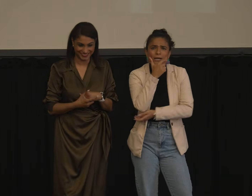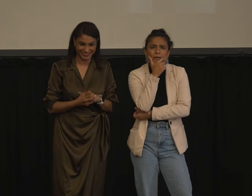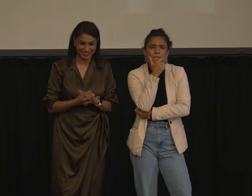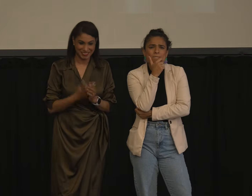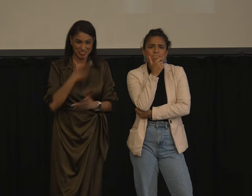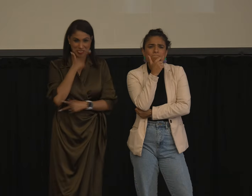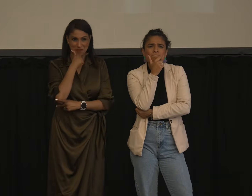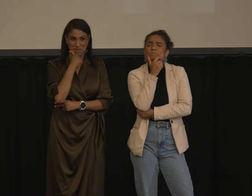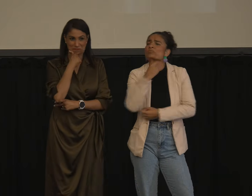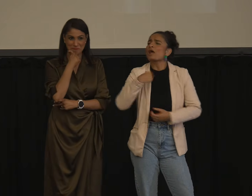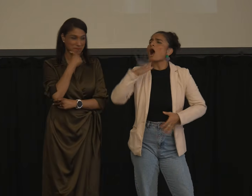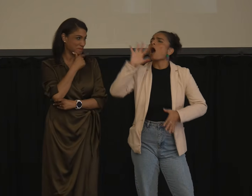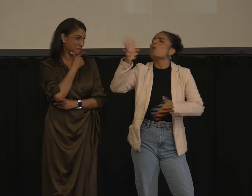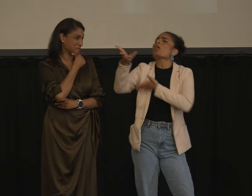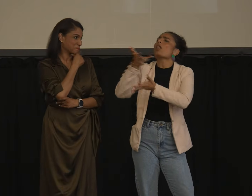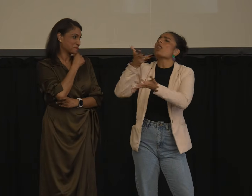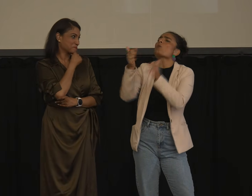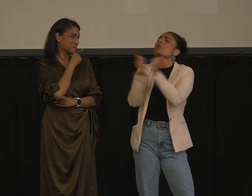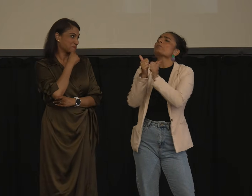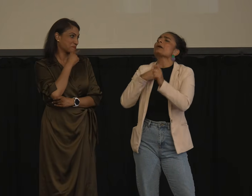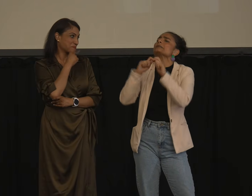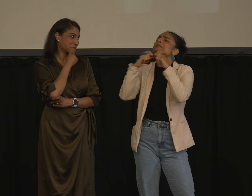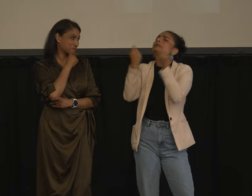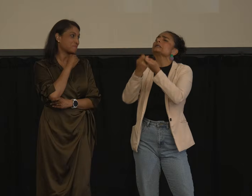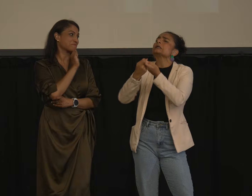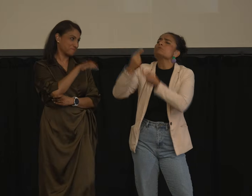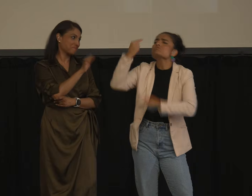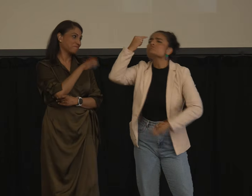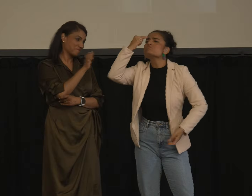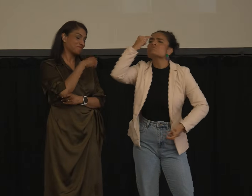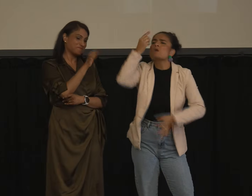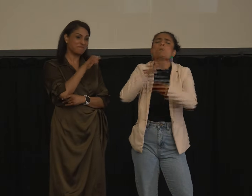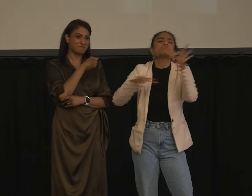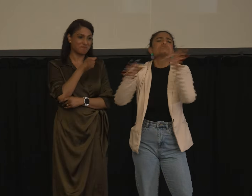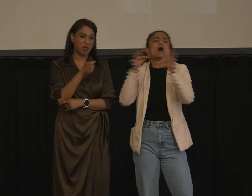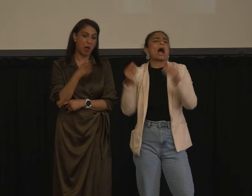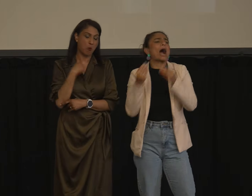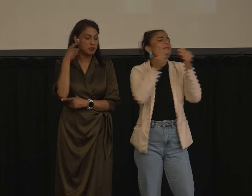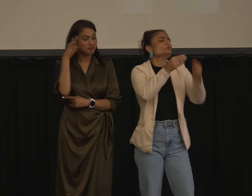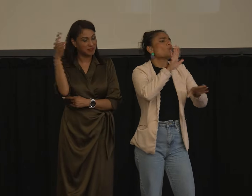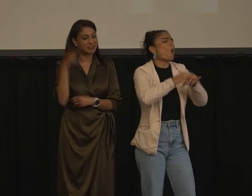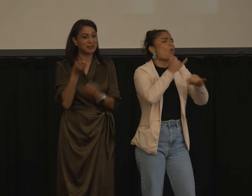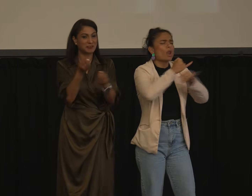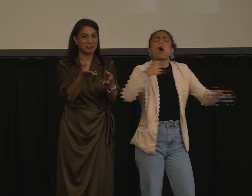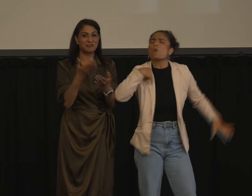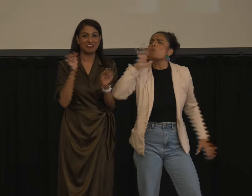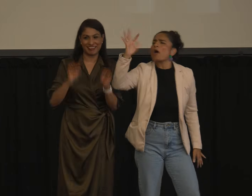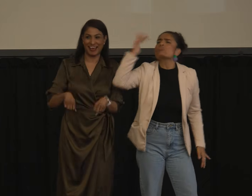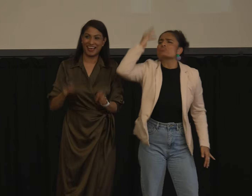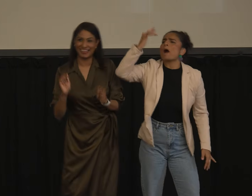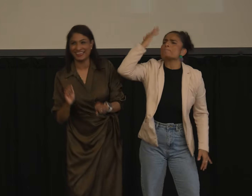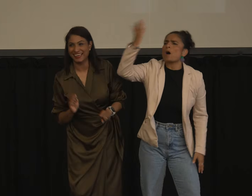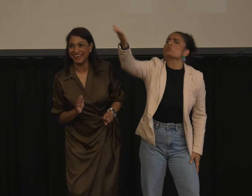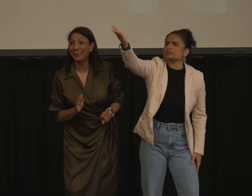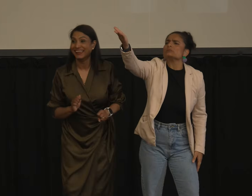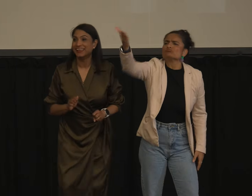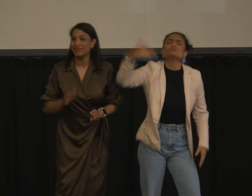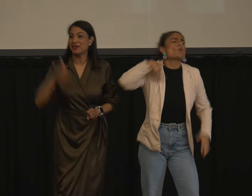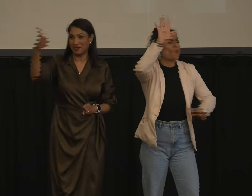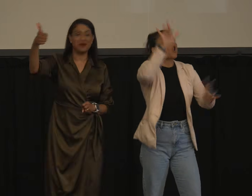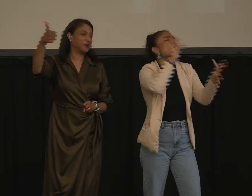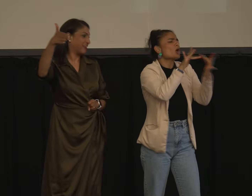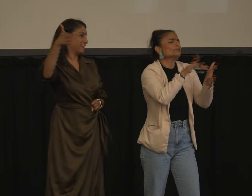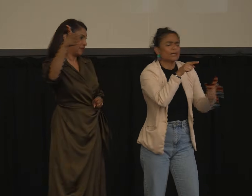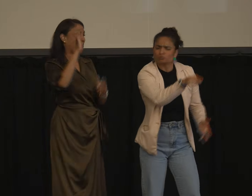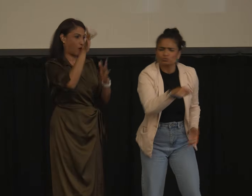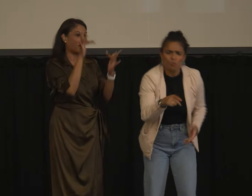Oh, an online prize. Is that a question from the online community? Yes. We'll have to think about that. We'll have to think about